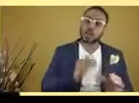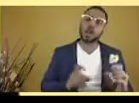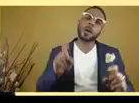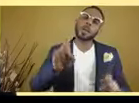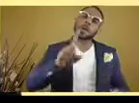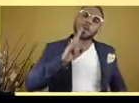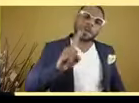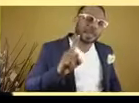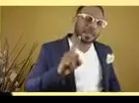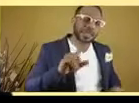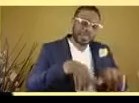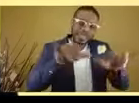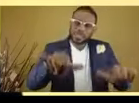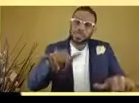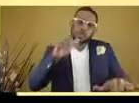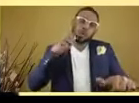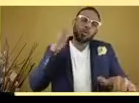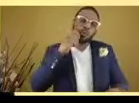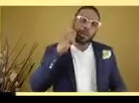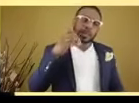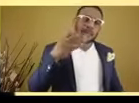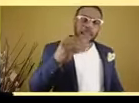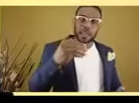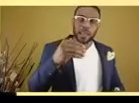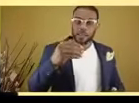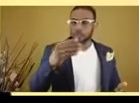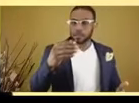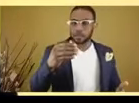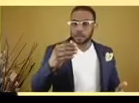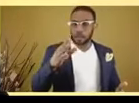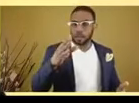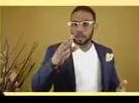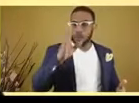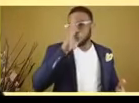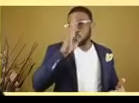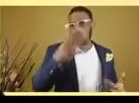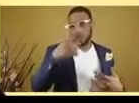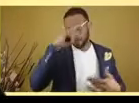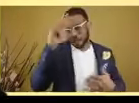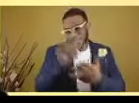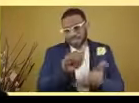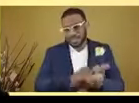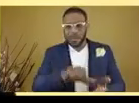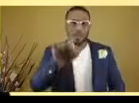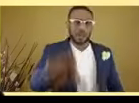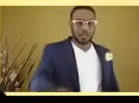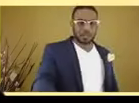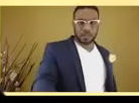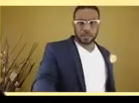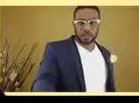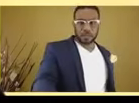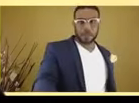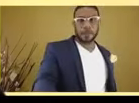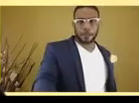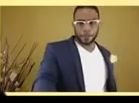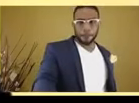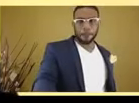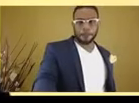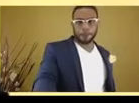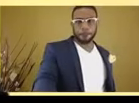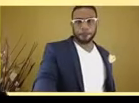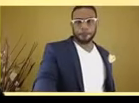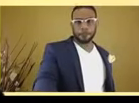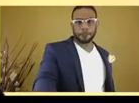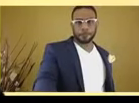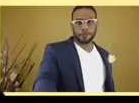a systemic racism and a bolder Black agenda and an analysis. And